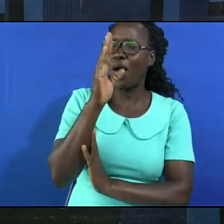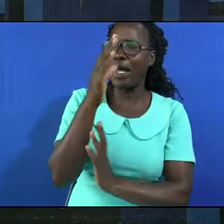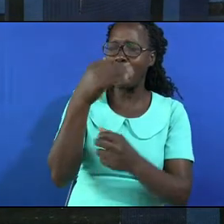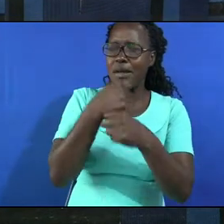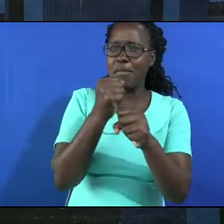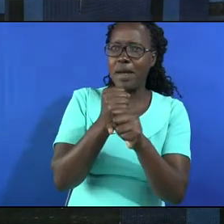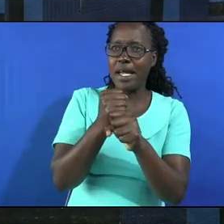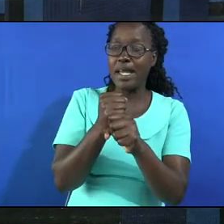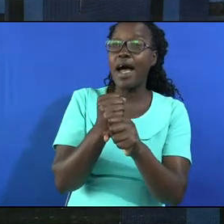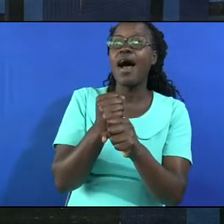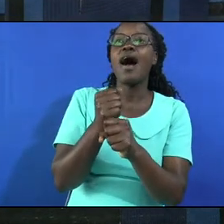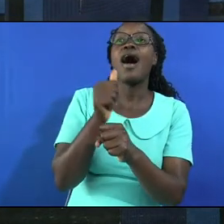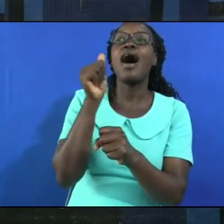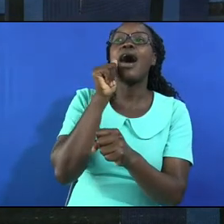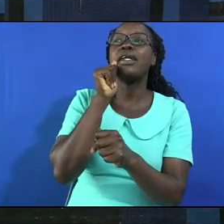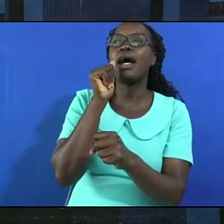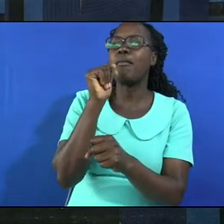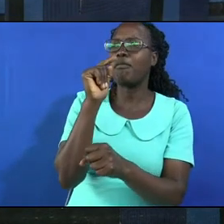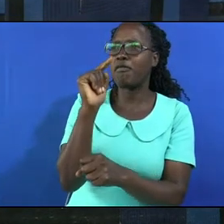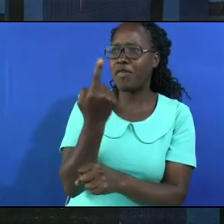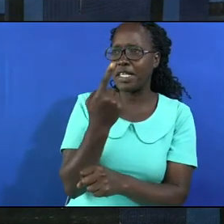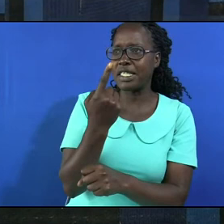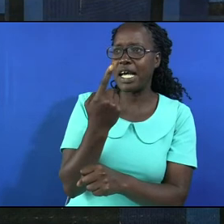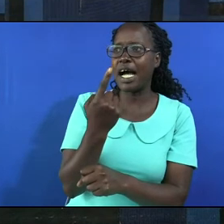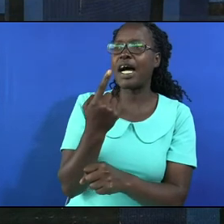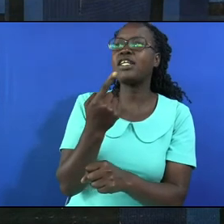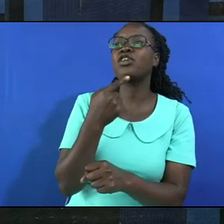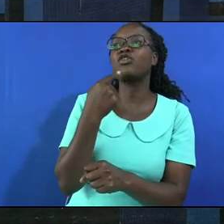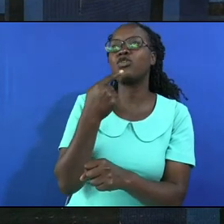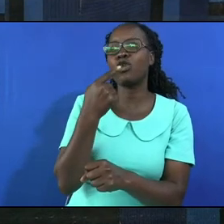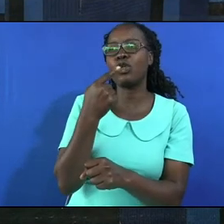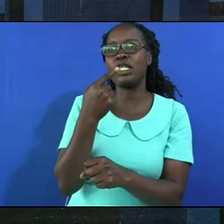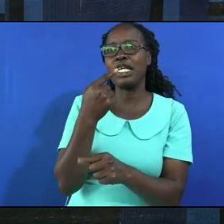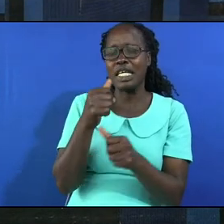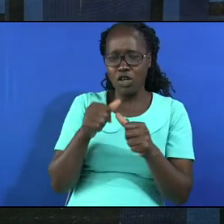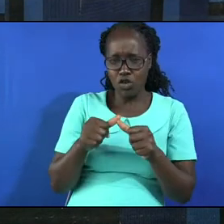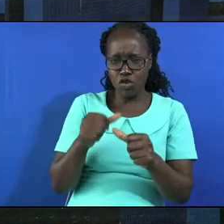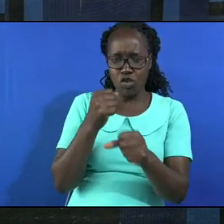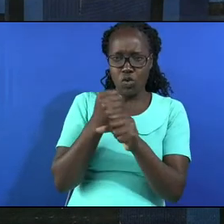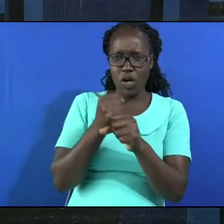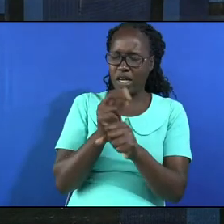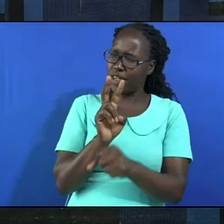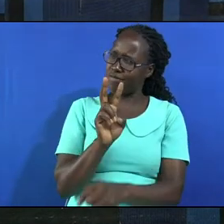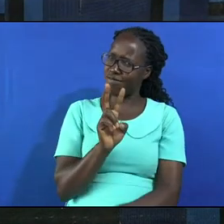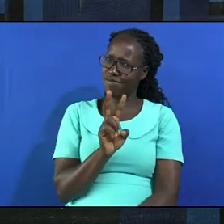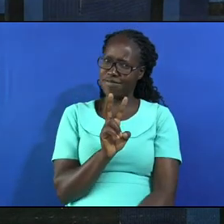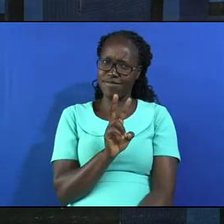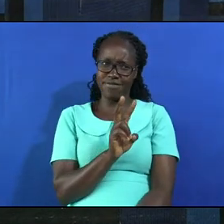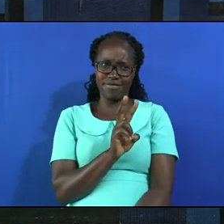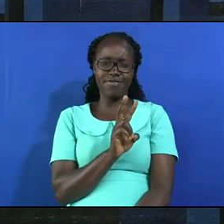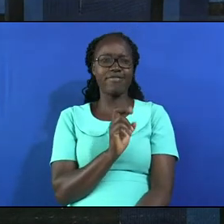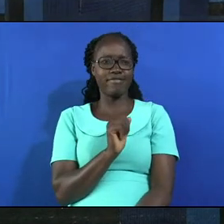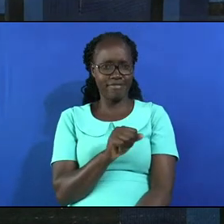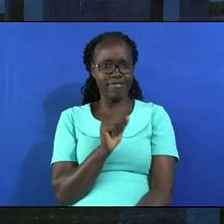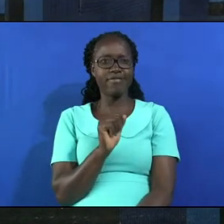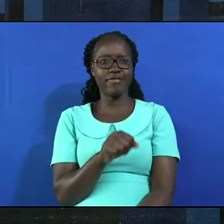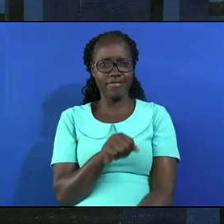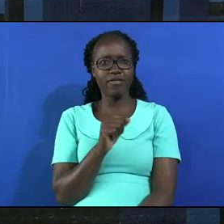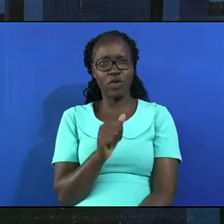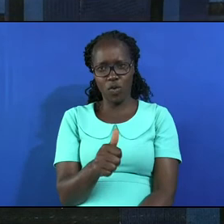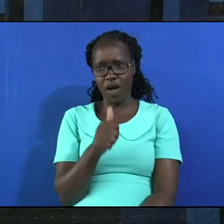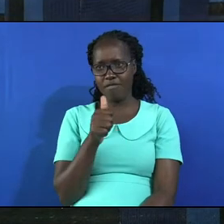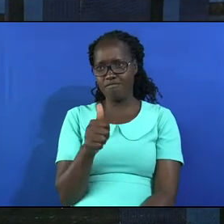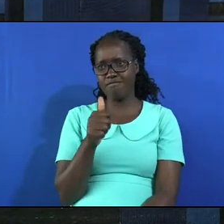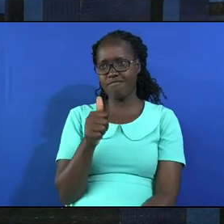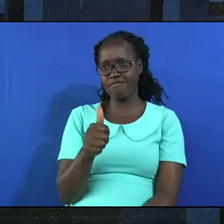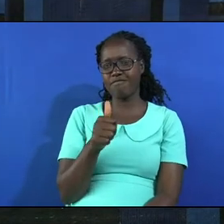made Adam first and told him, keep working. And God observed if he can handle himself. He said, yeah, he's doing well. He's